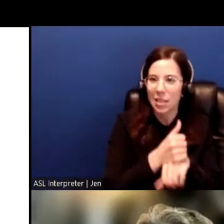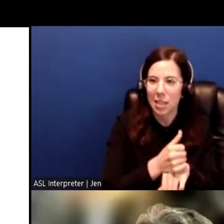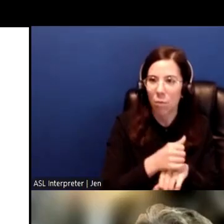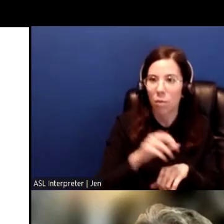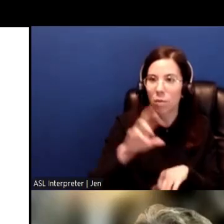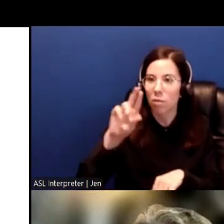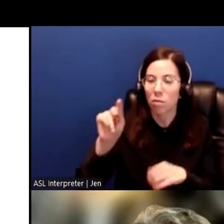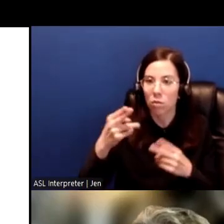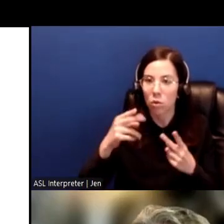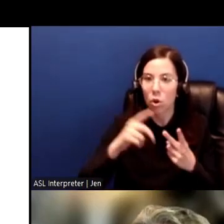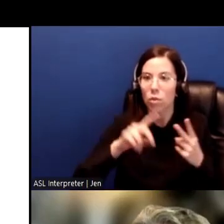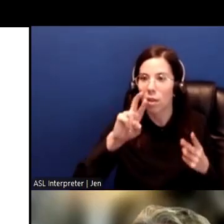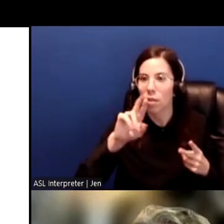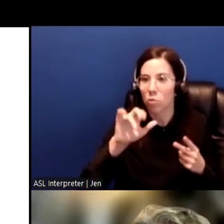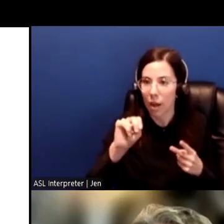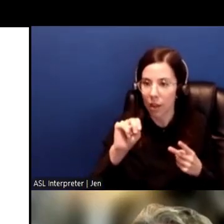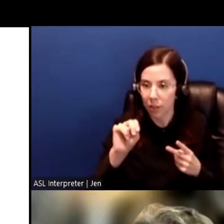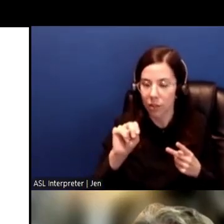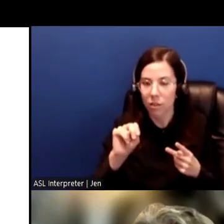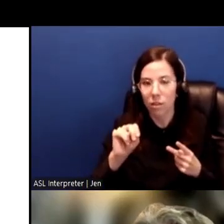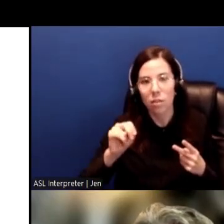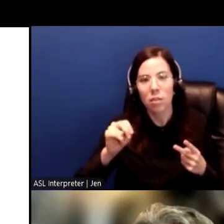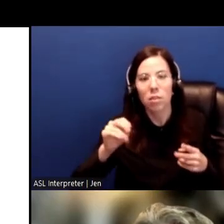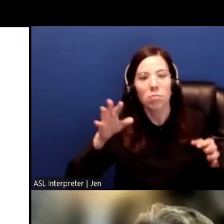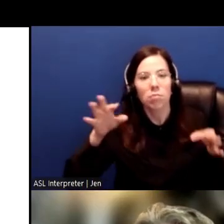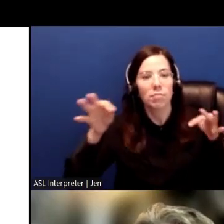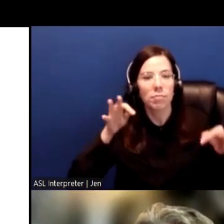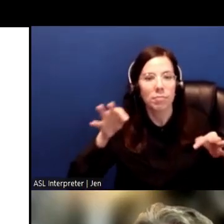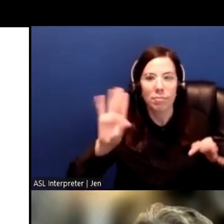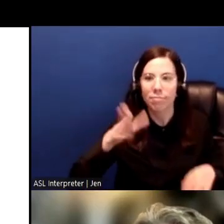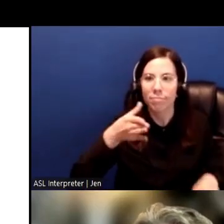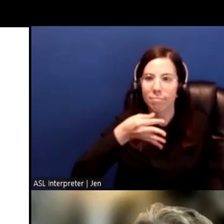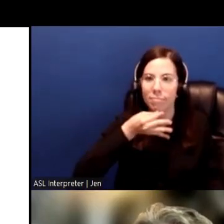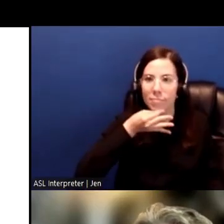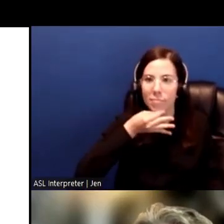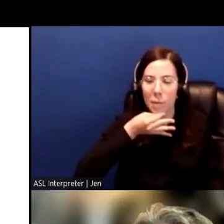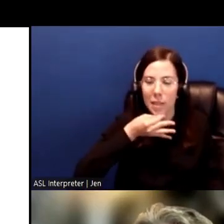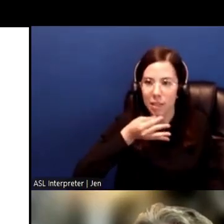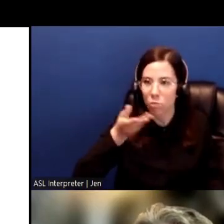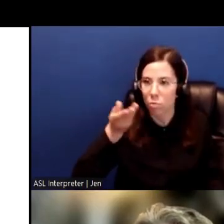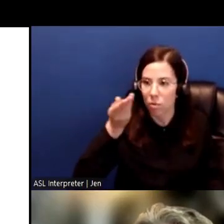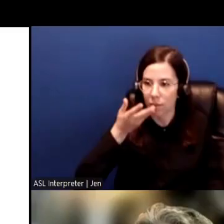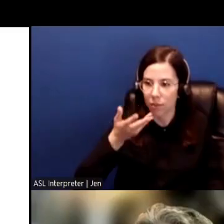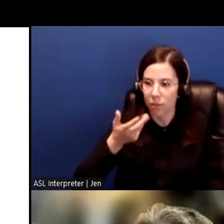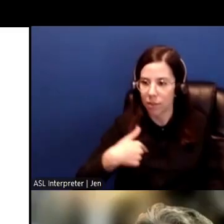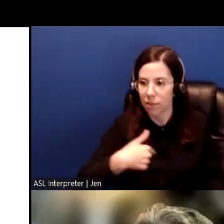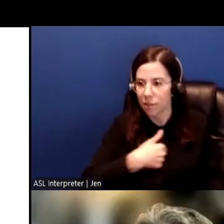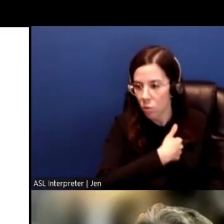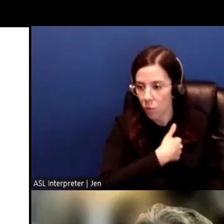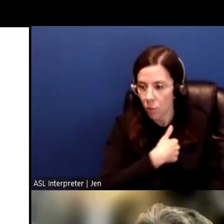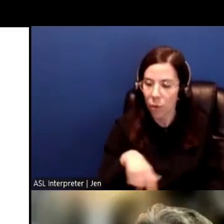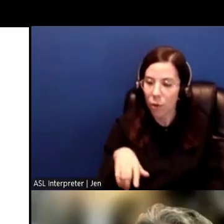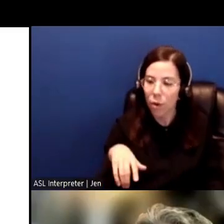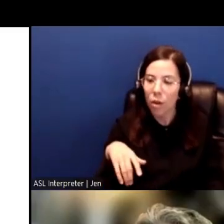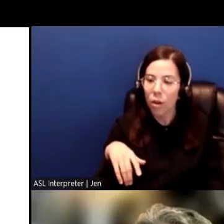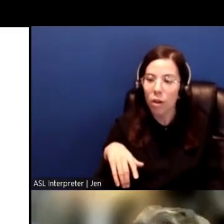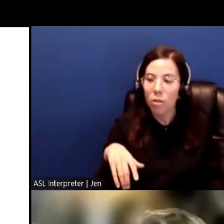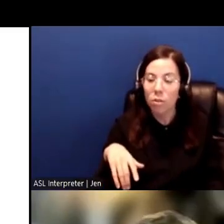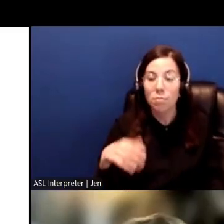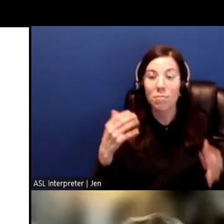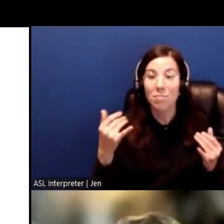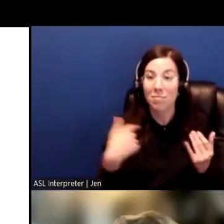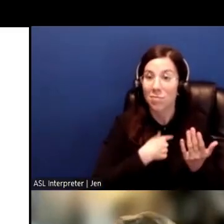and Ryan to kind of share their expertise with us. As we are unpacking